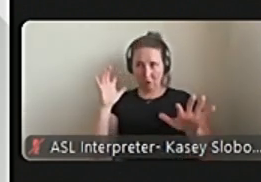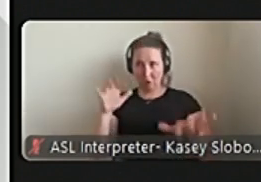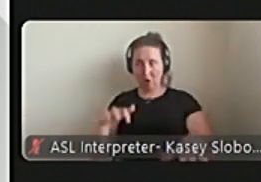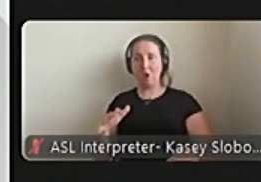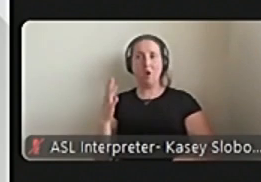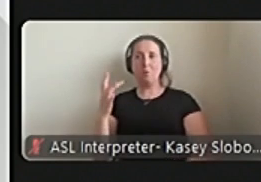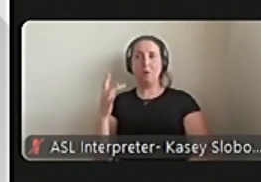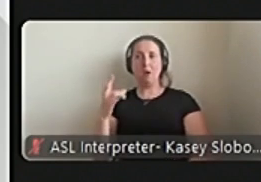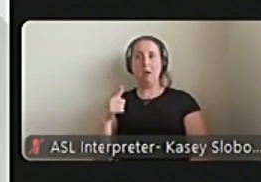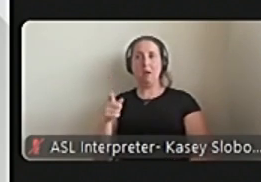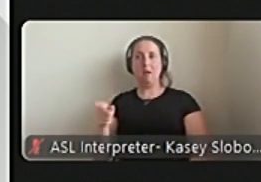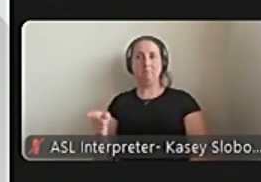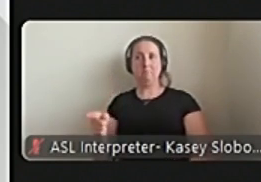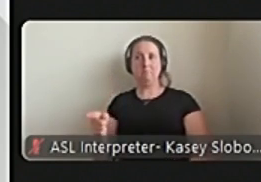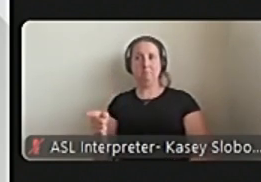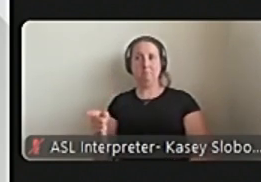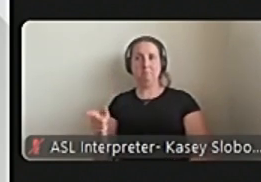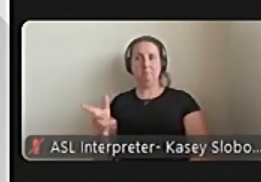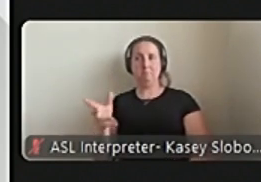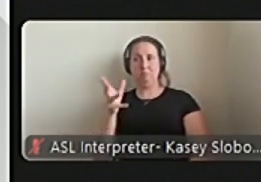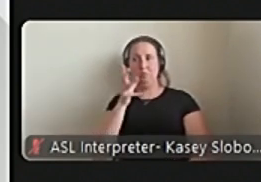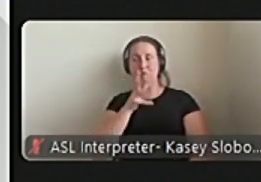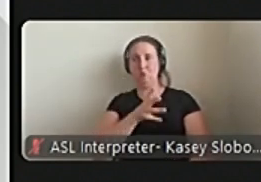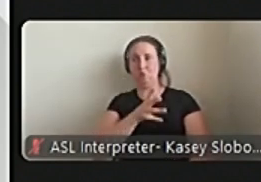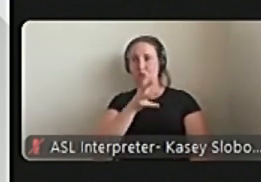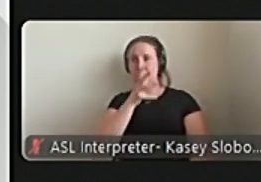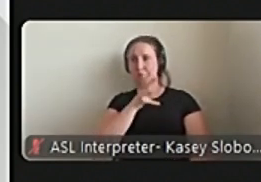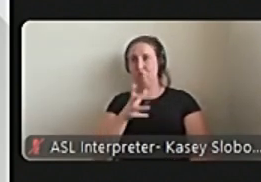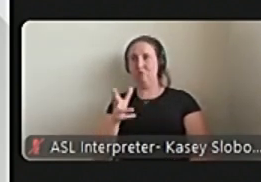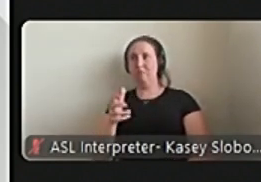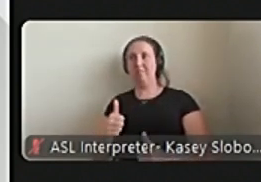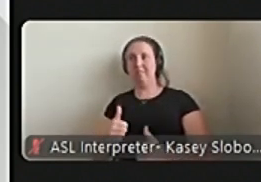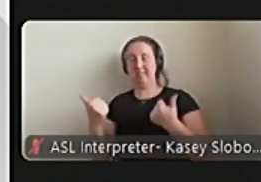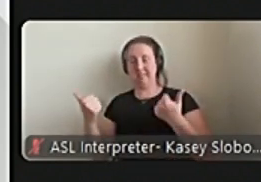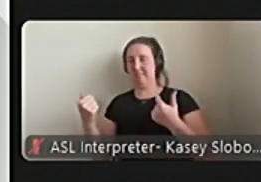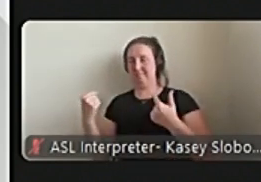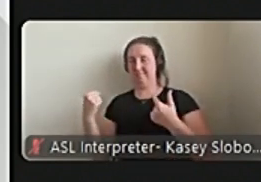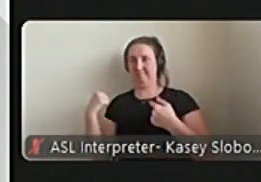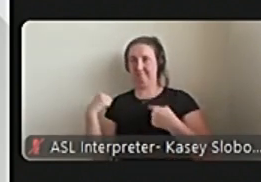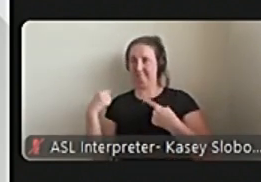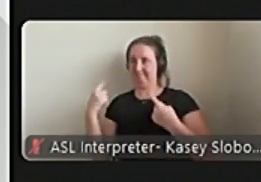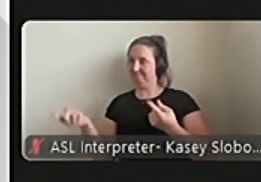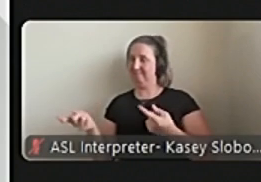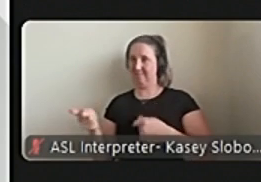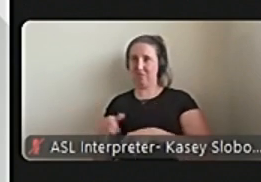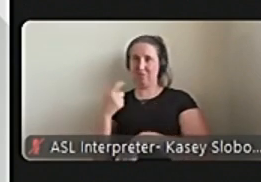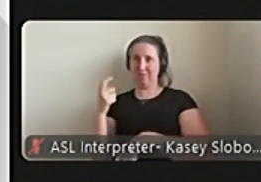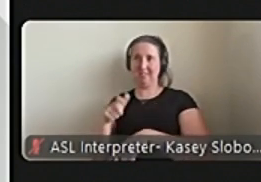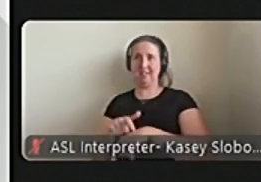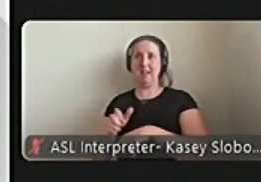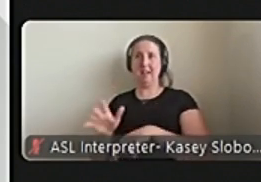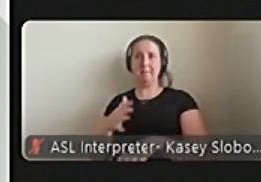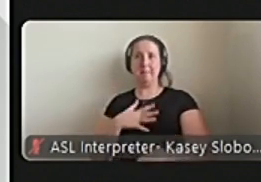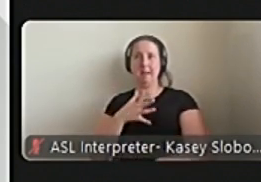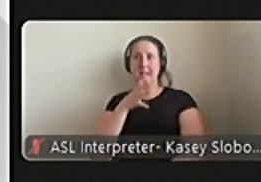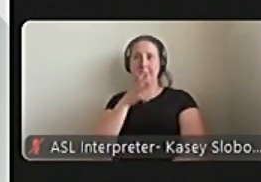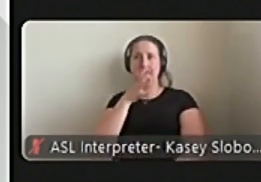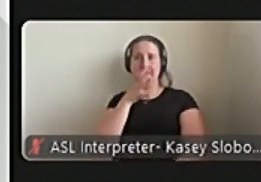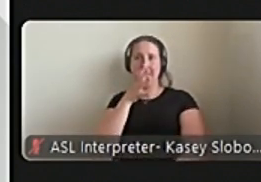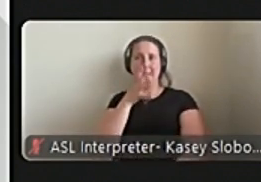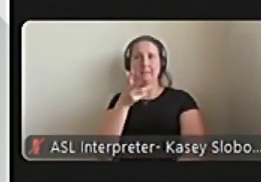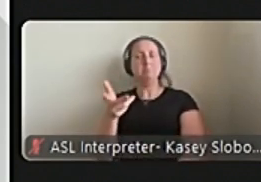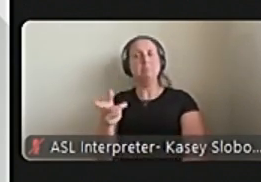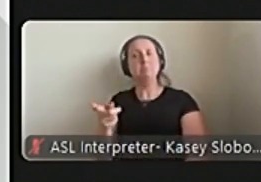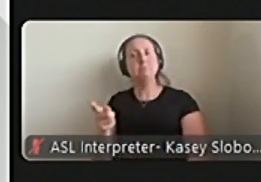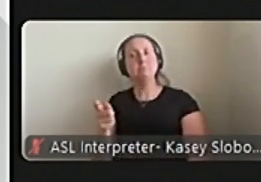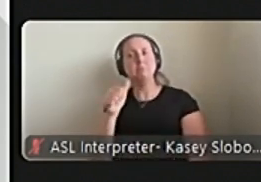rurally like that for a long time. And it's just, I couldn't my mother would have never been properly diagnosed. And if I